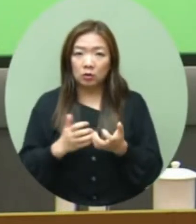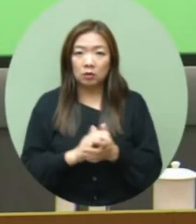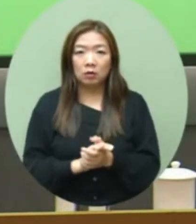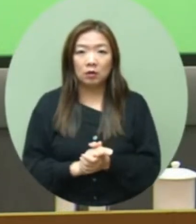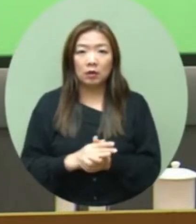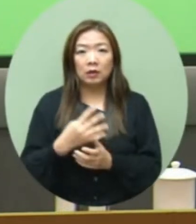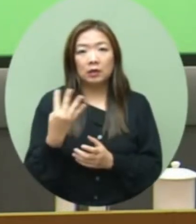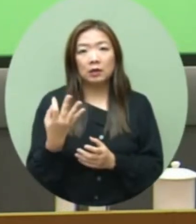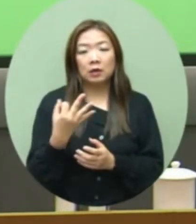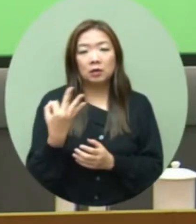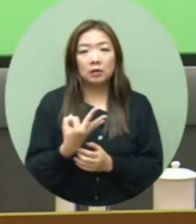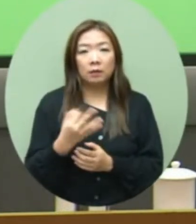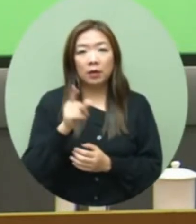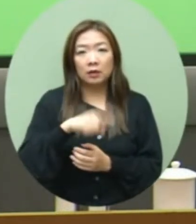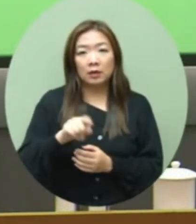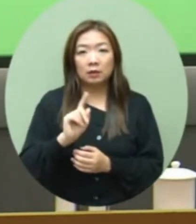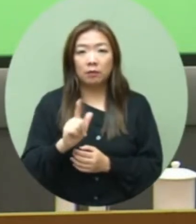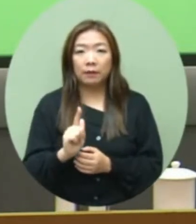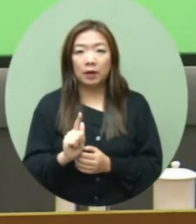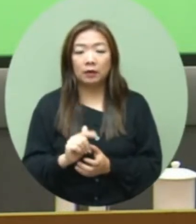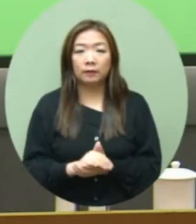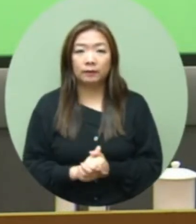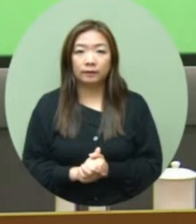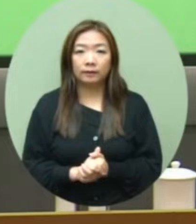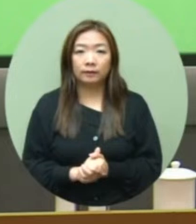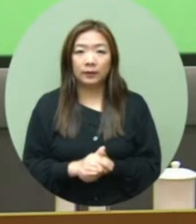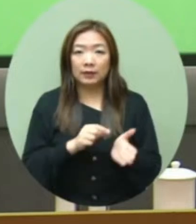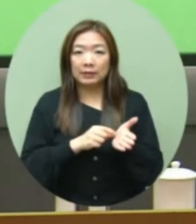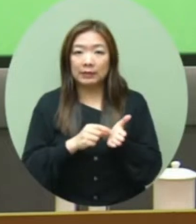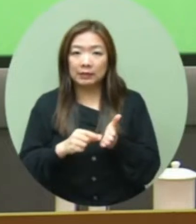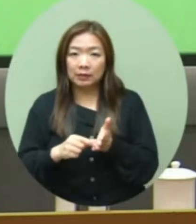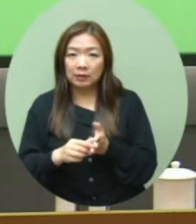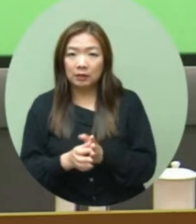For this policy address, there are